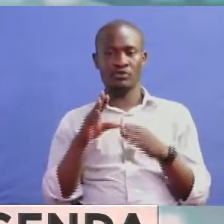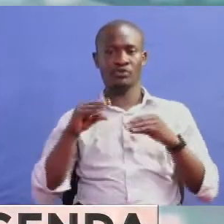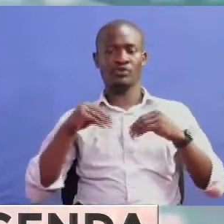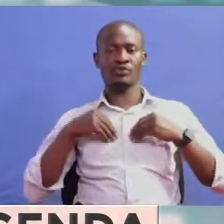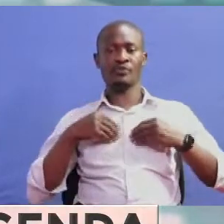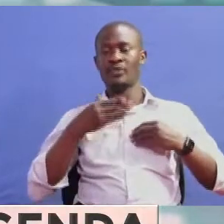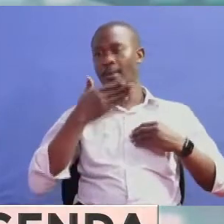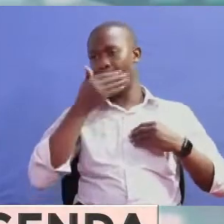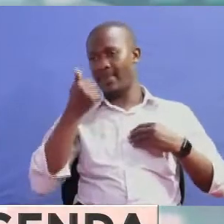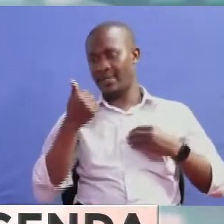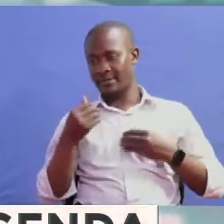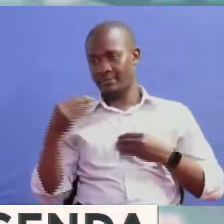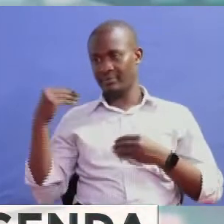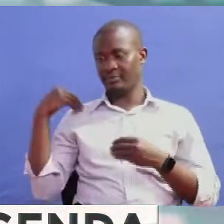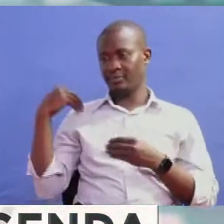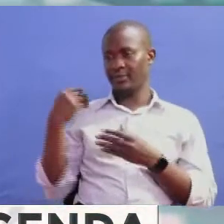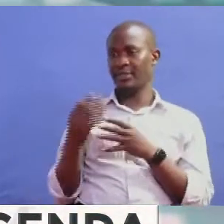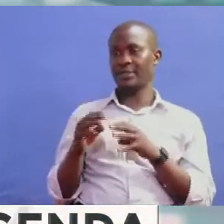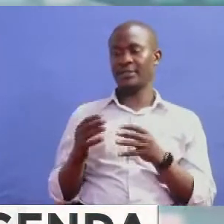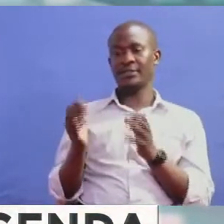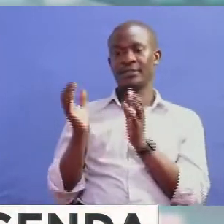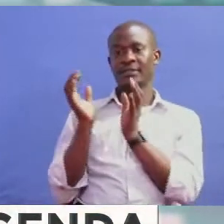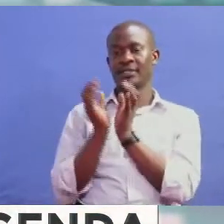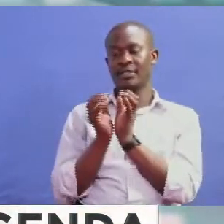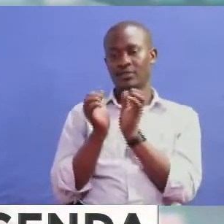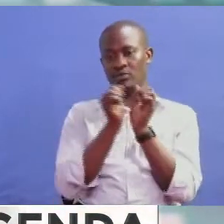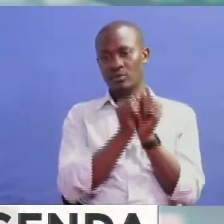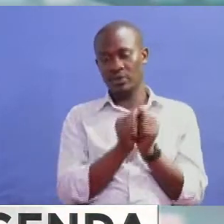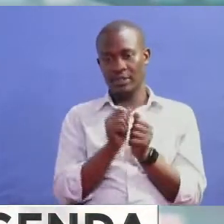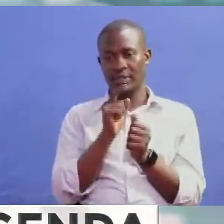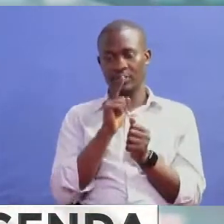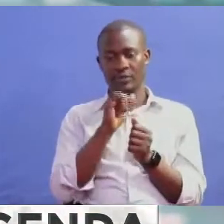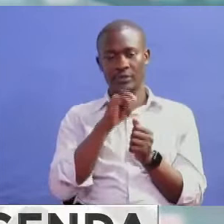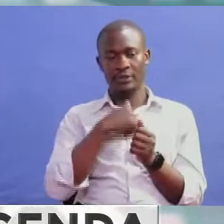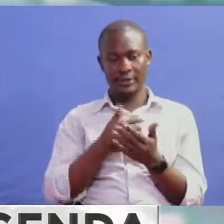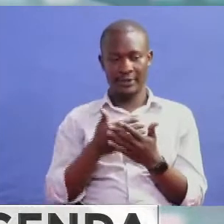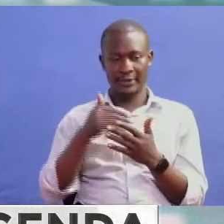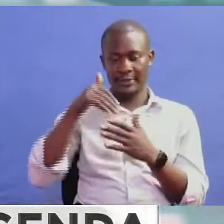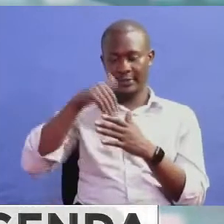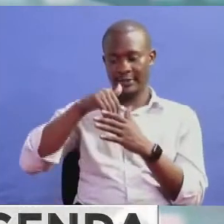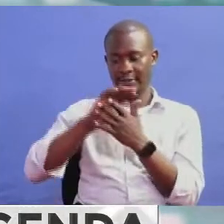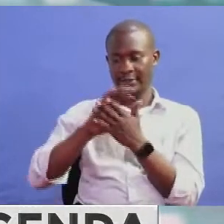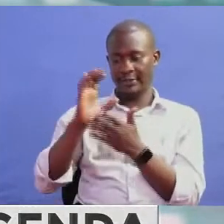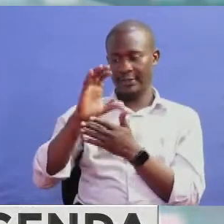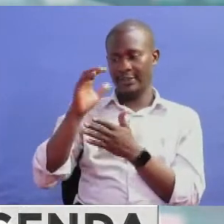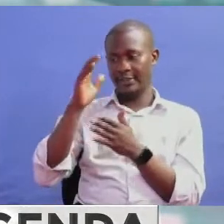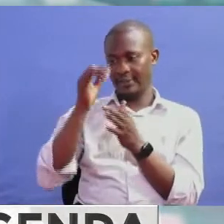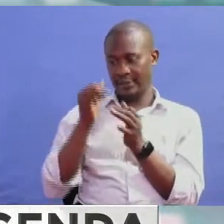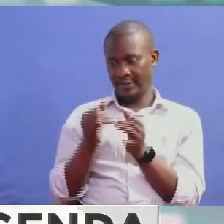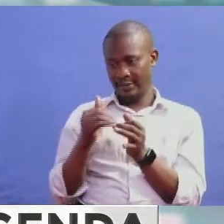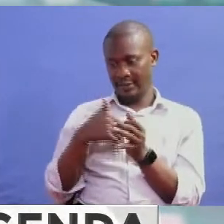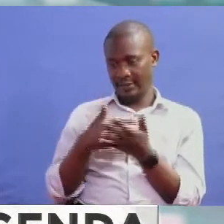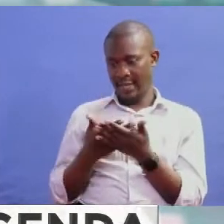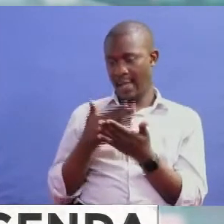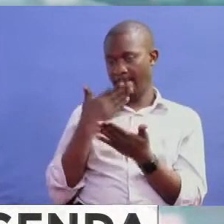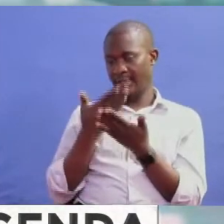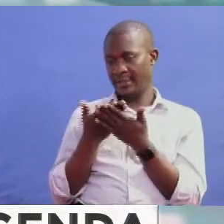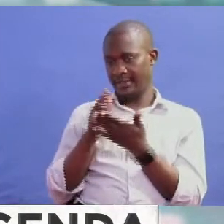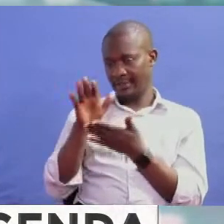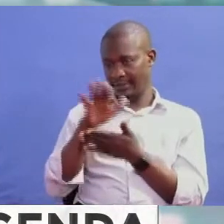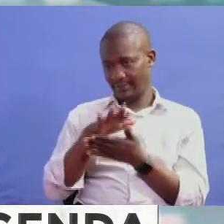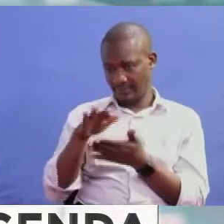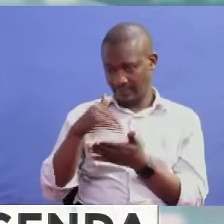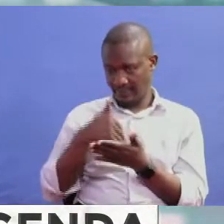best practices and carry them along, and make sure that internal customers appreciate their place and